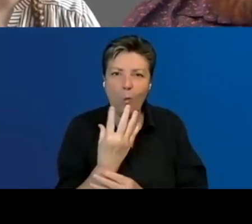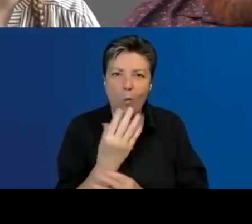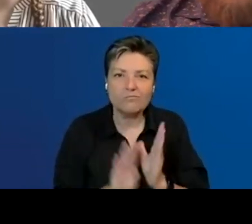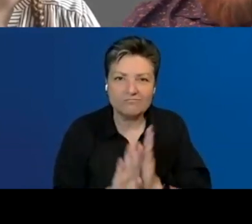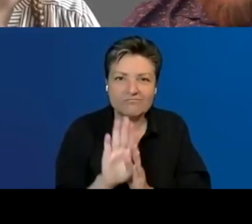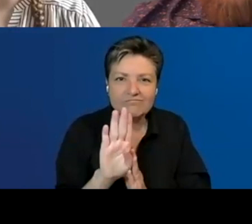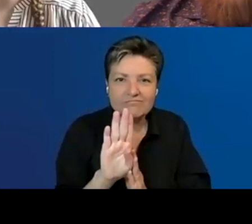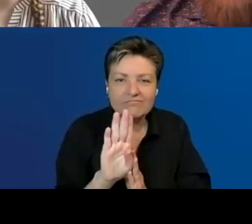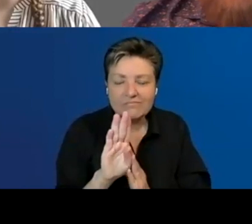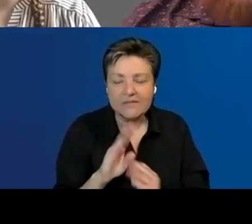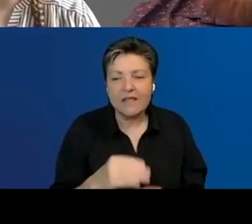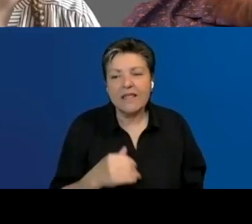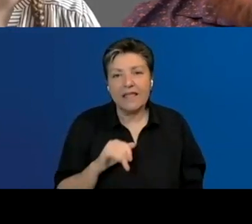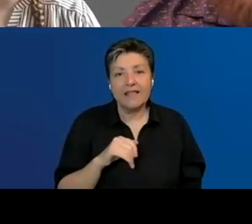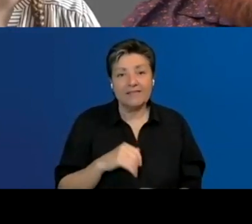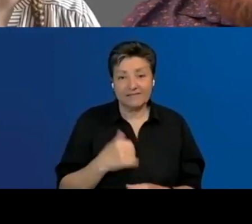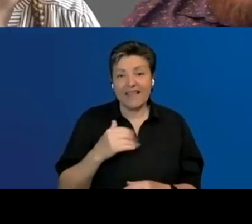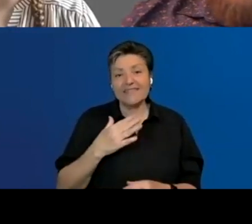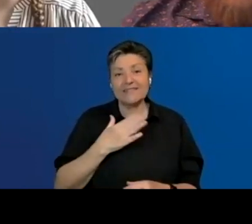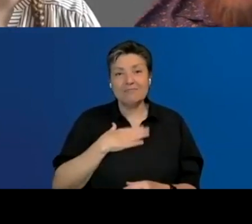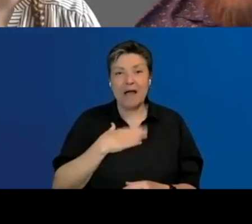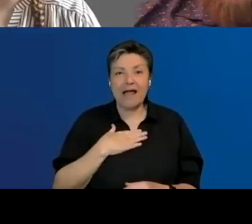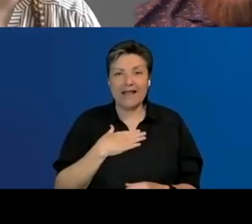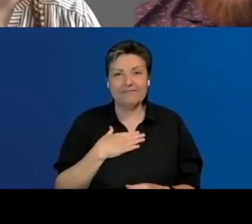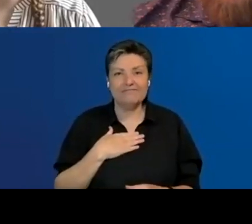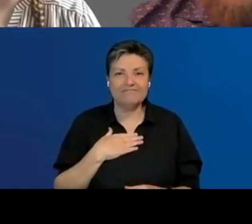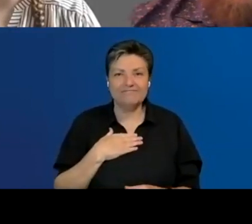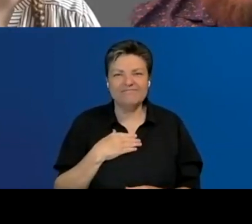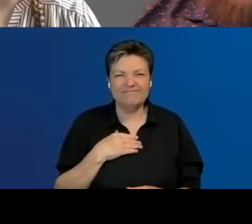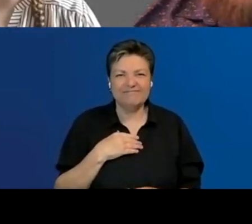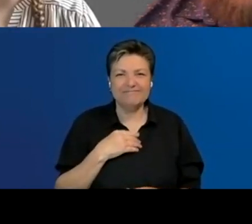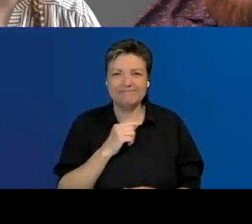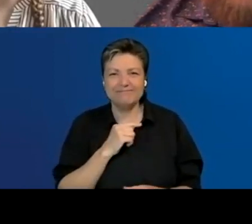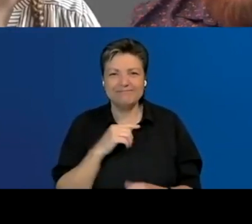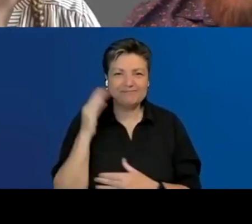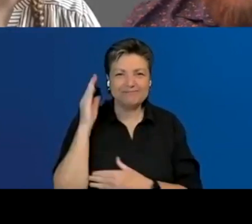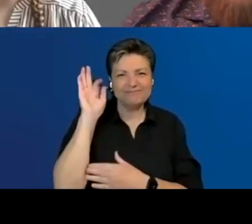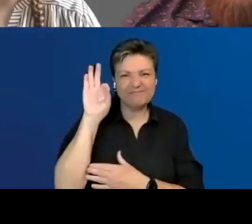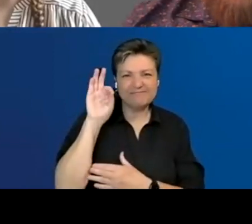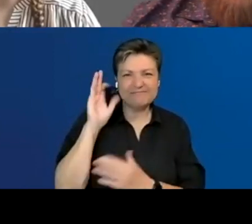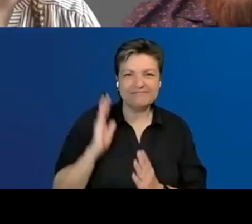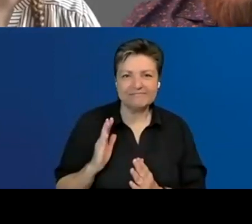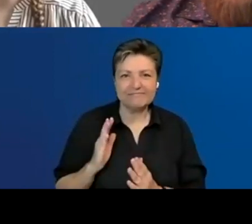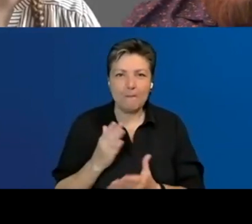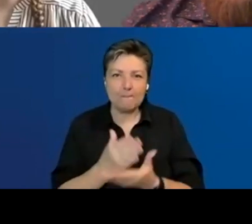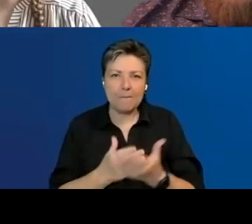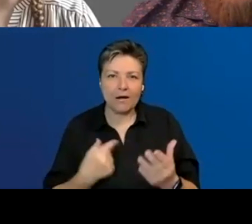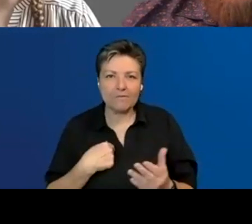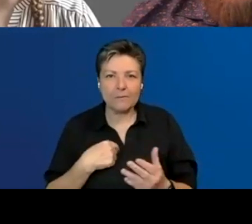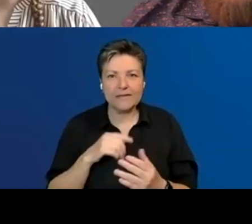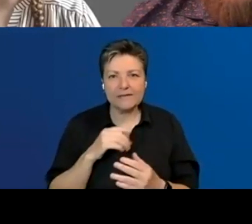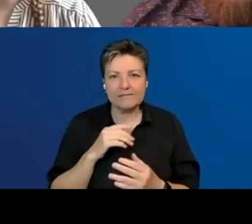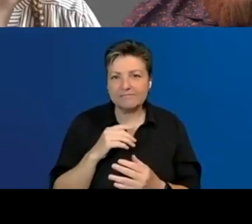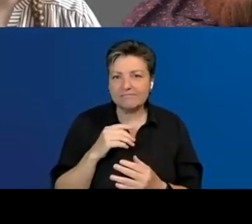my pastoral side speaking. You don't get that time back, and